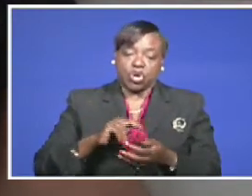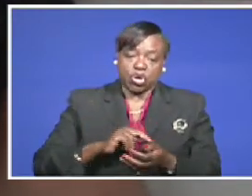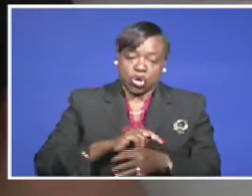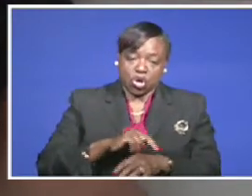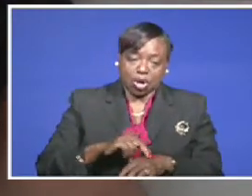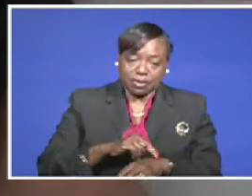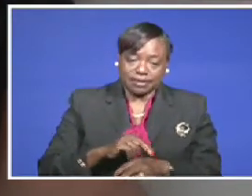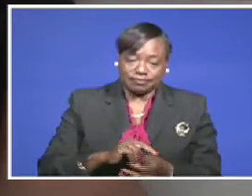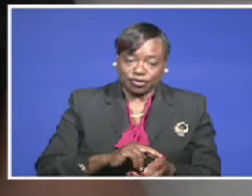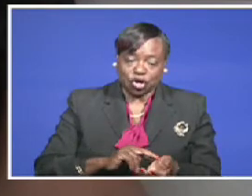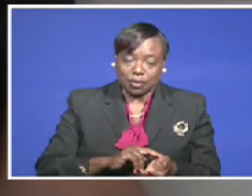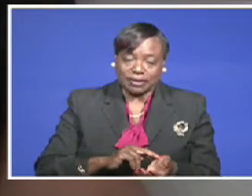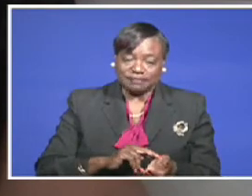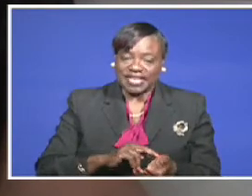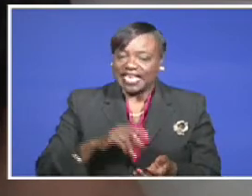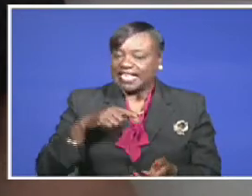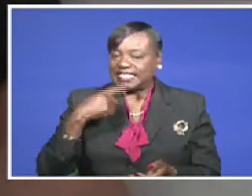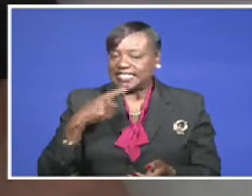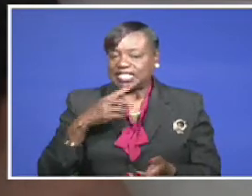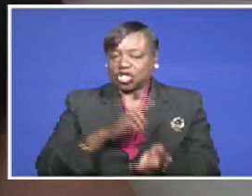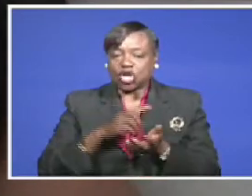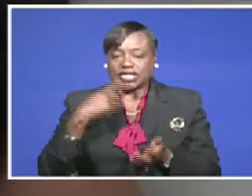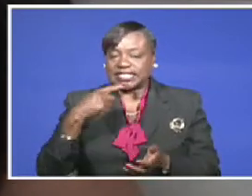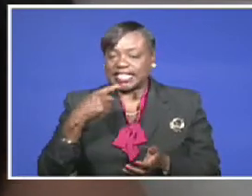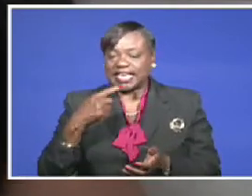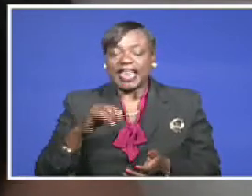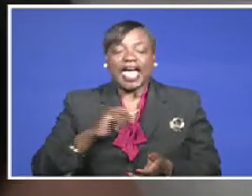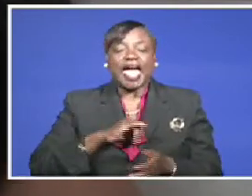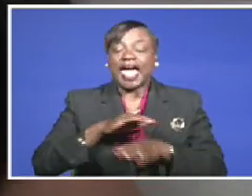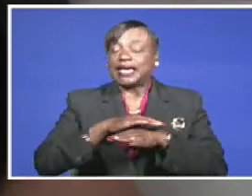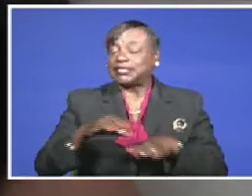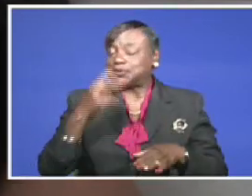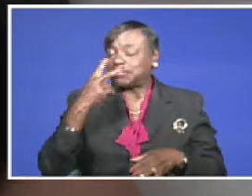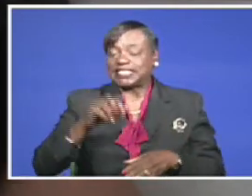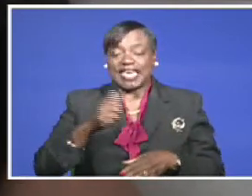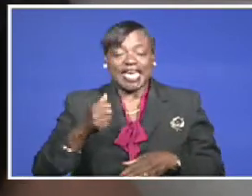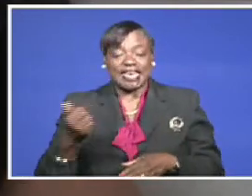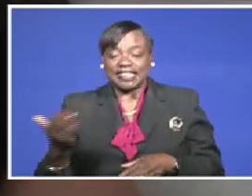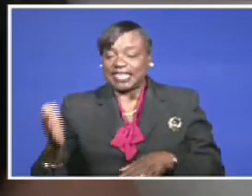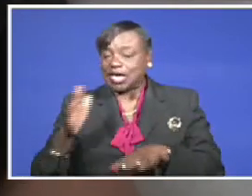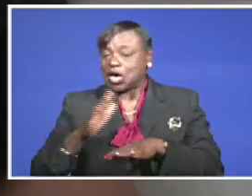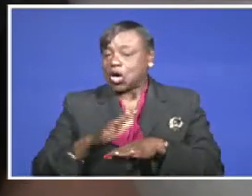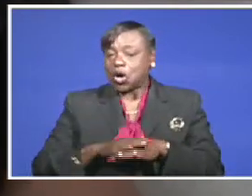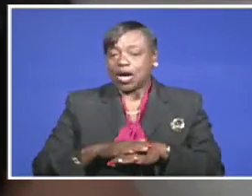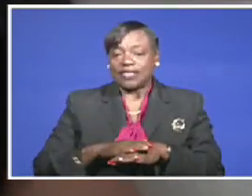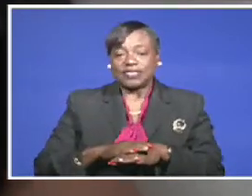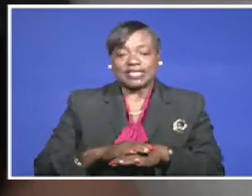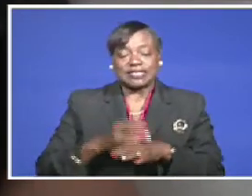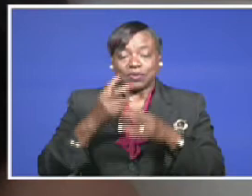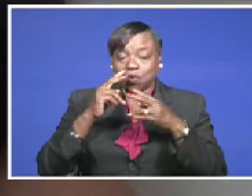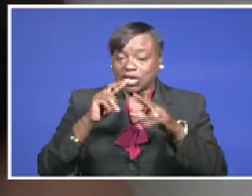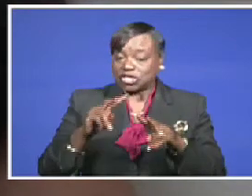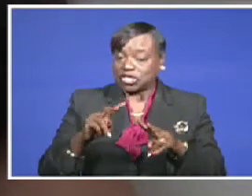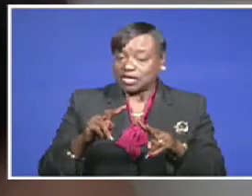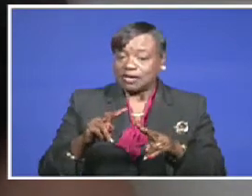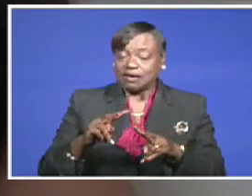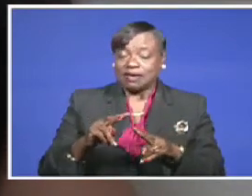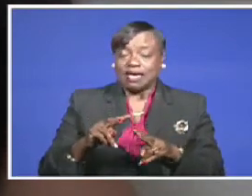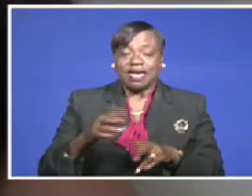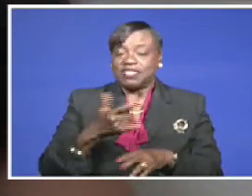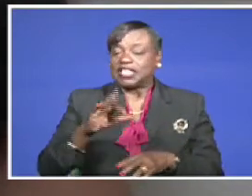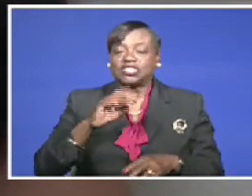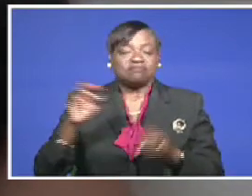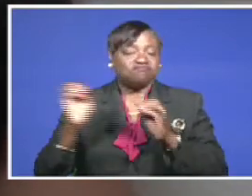the good news? He said, I don't see anything on this monitor for Tayshawn, all the AVs, he said, and there's